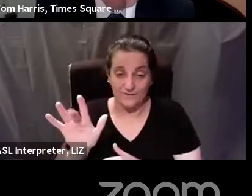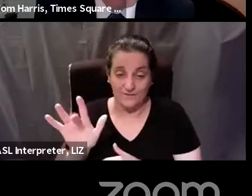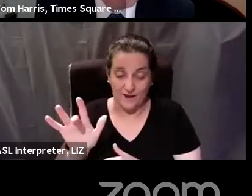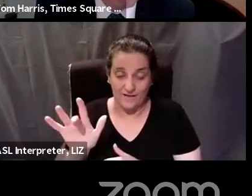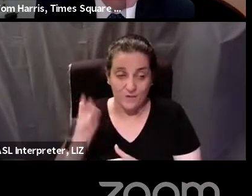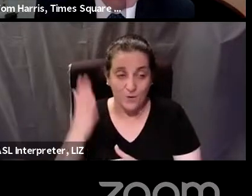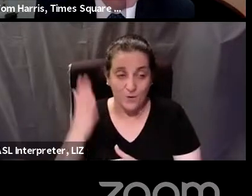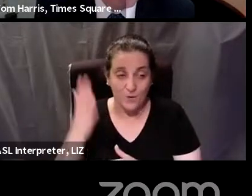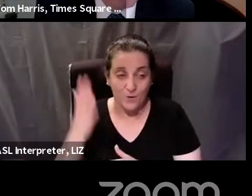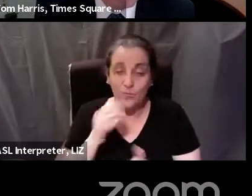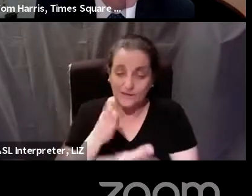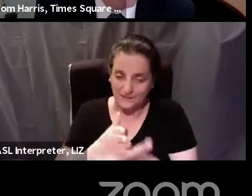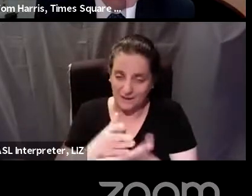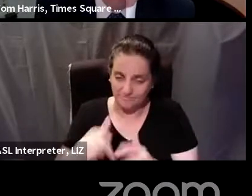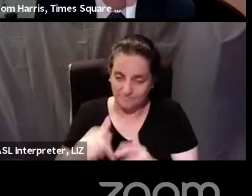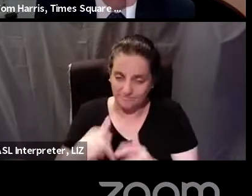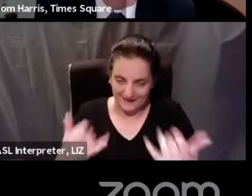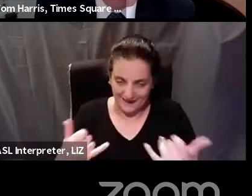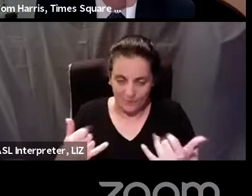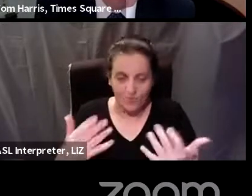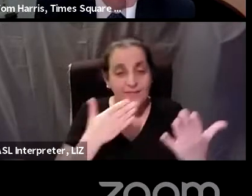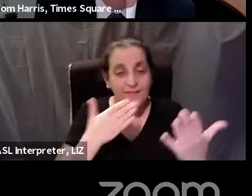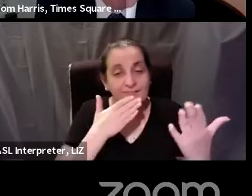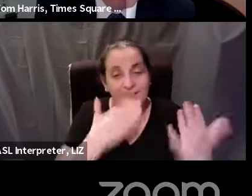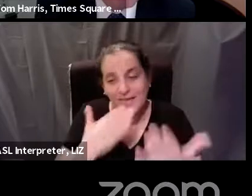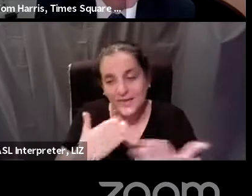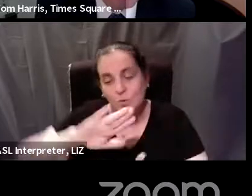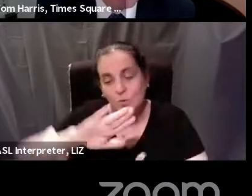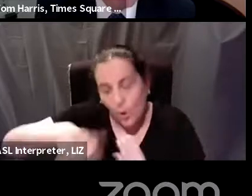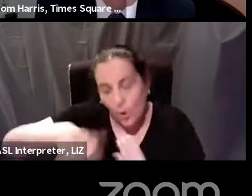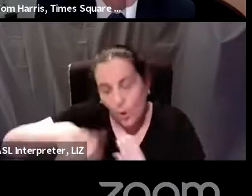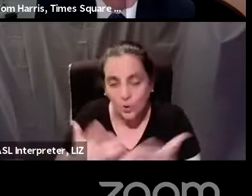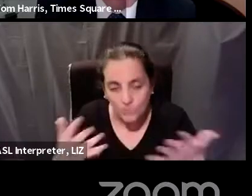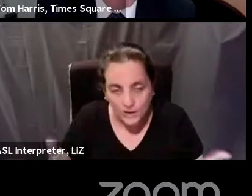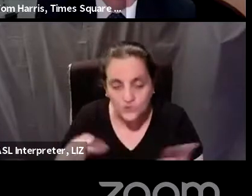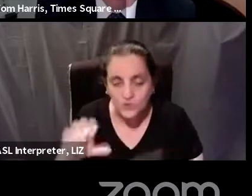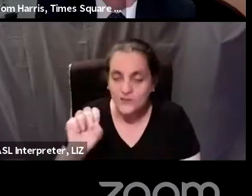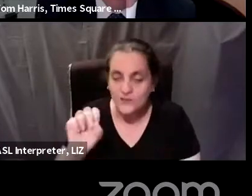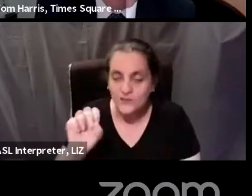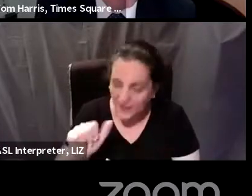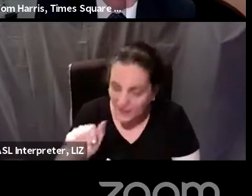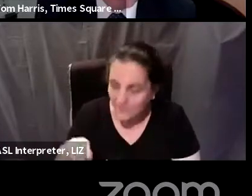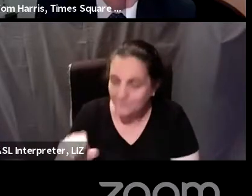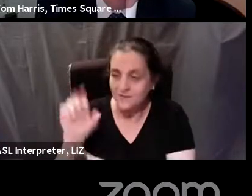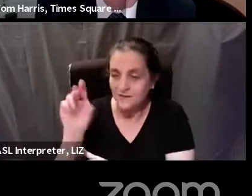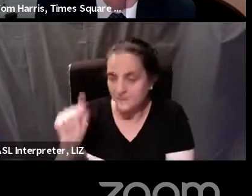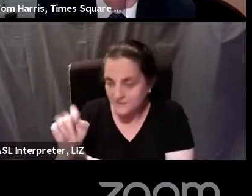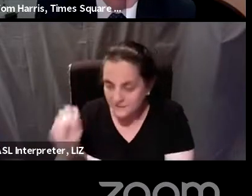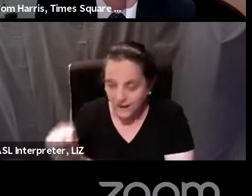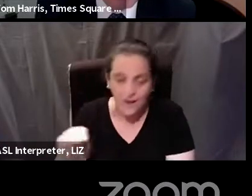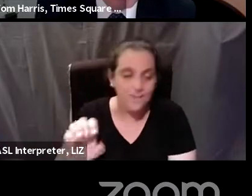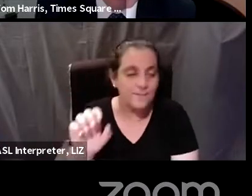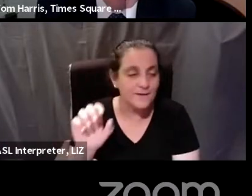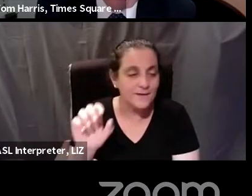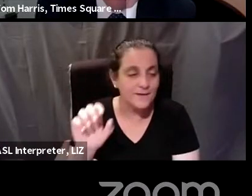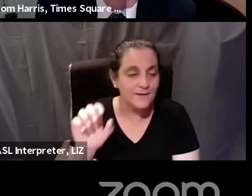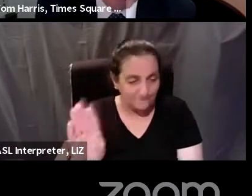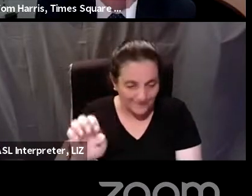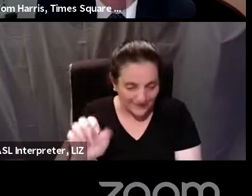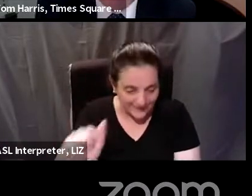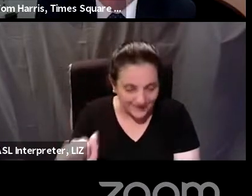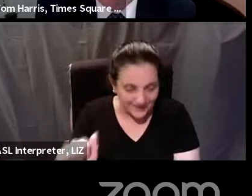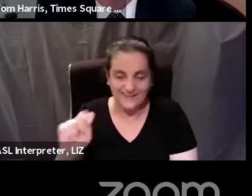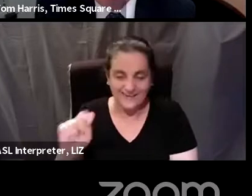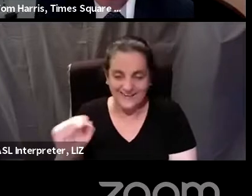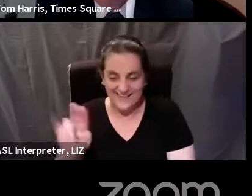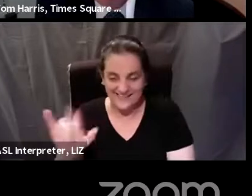leave it there? I thank all of you so much, Shams, Tom, Bea, Nancy. You've really kind of given us a lot to